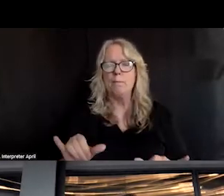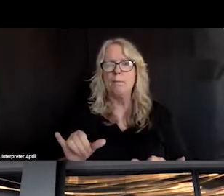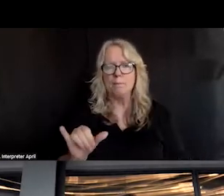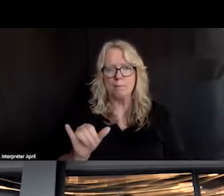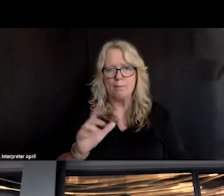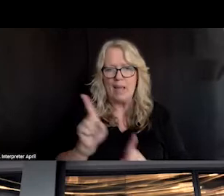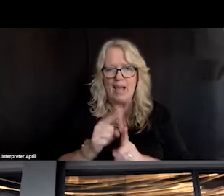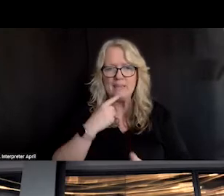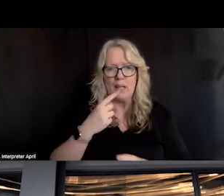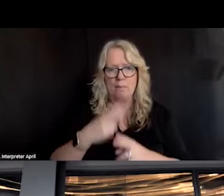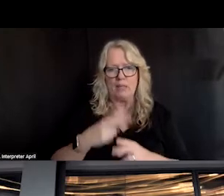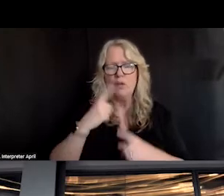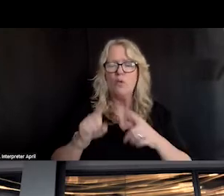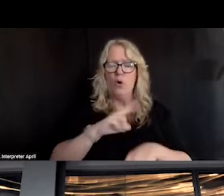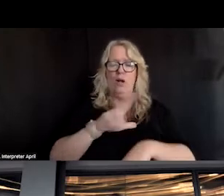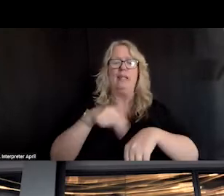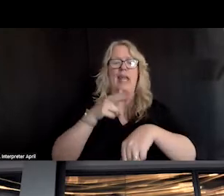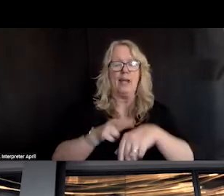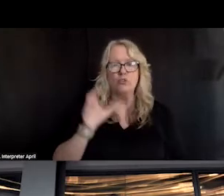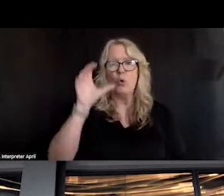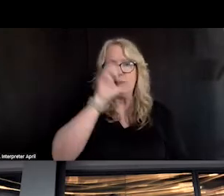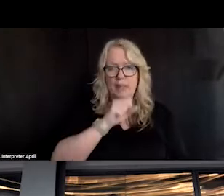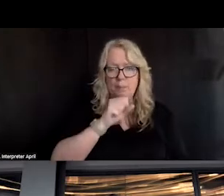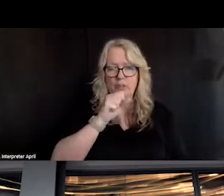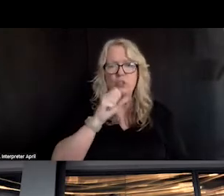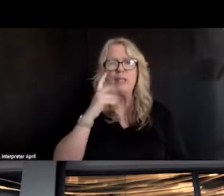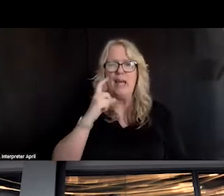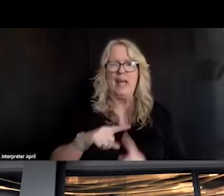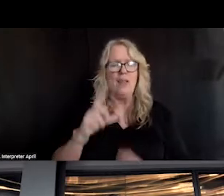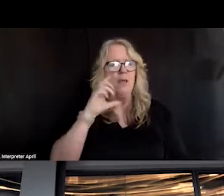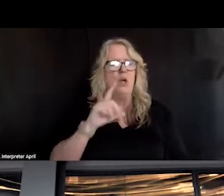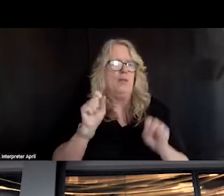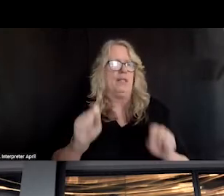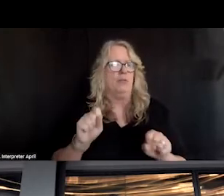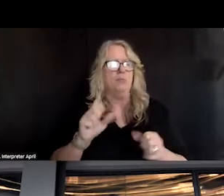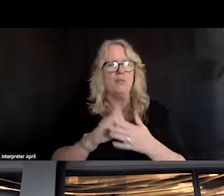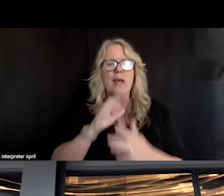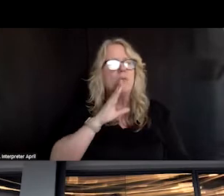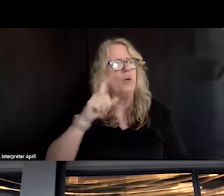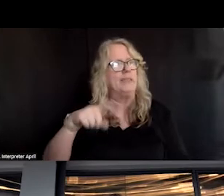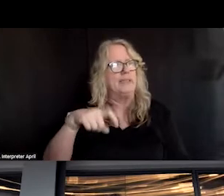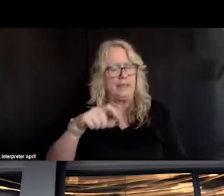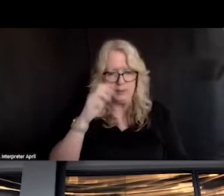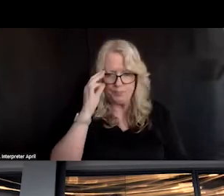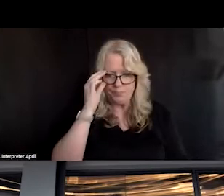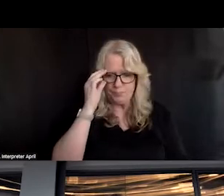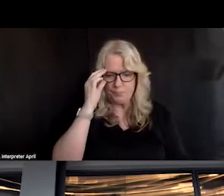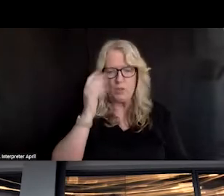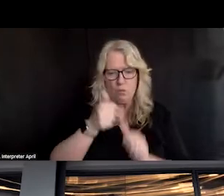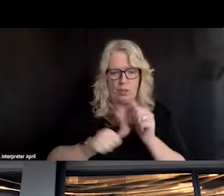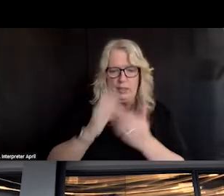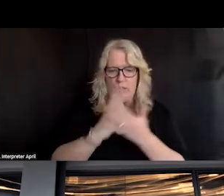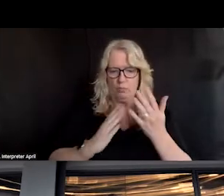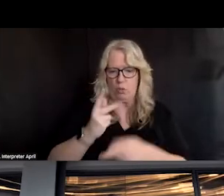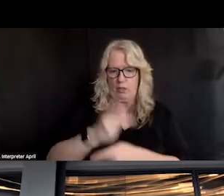as I mentioned, based on national assumptions and estimates of the capacity that is needed for each site of